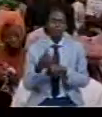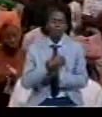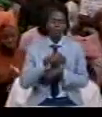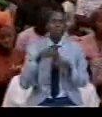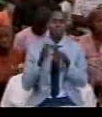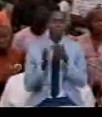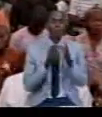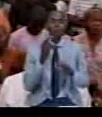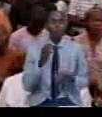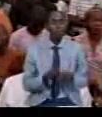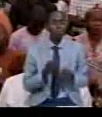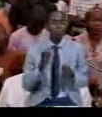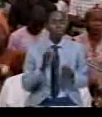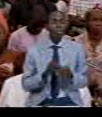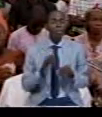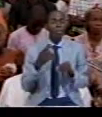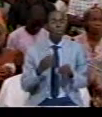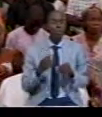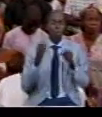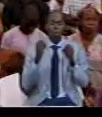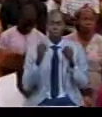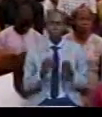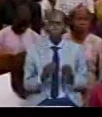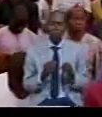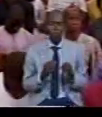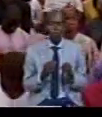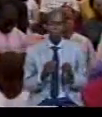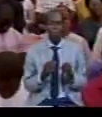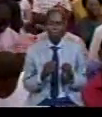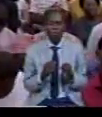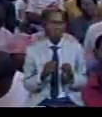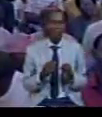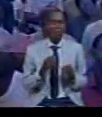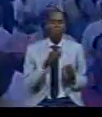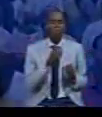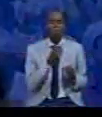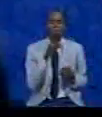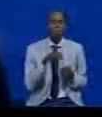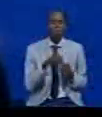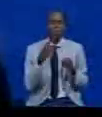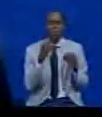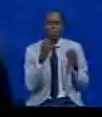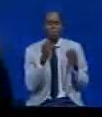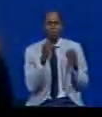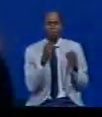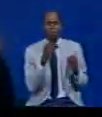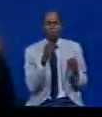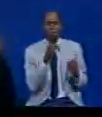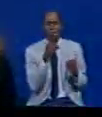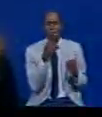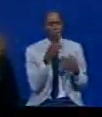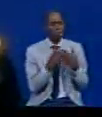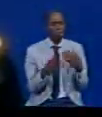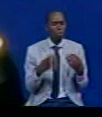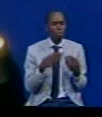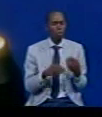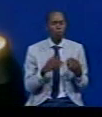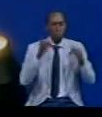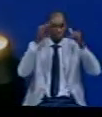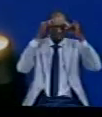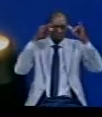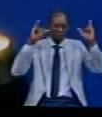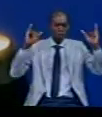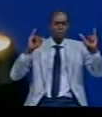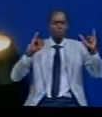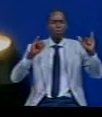power of the goats, of the blood of the bulls and goats, cleansing to the covering of their